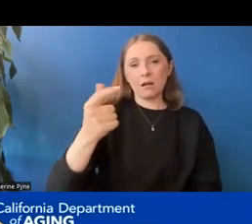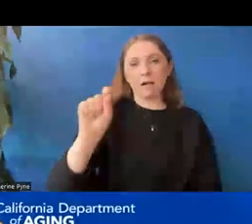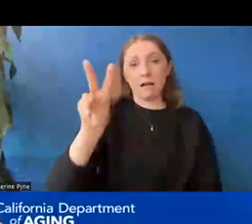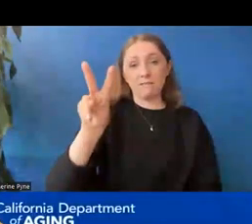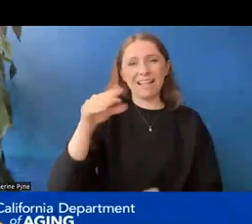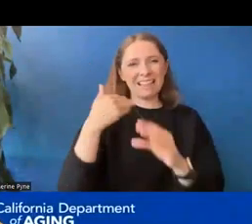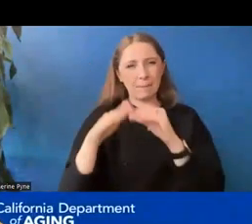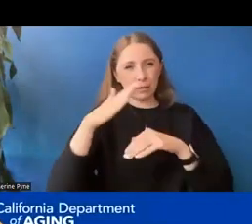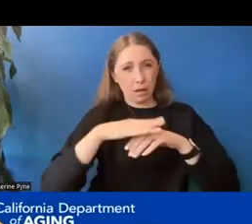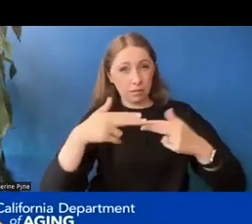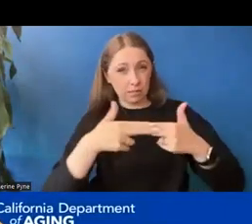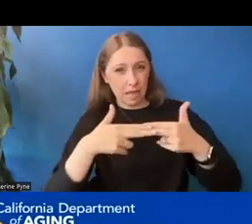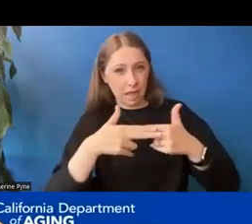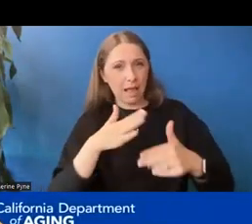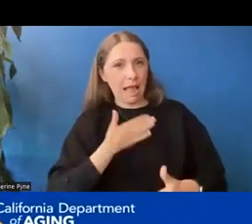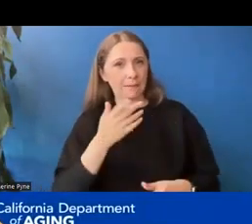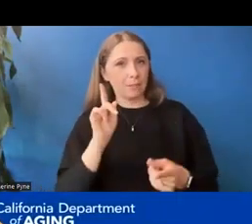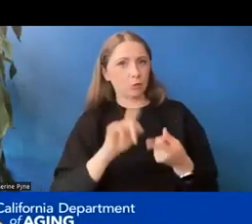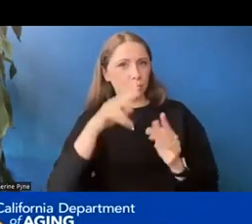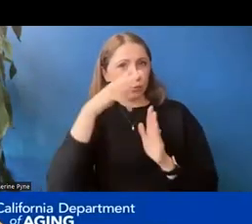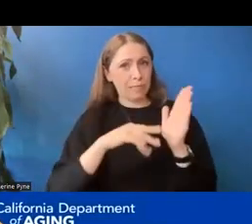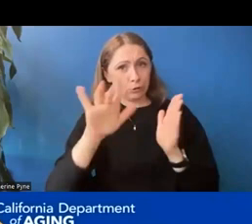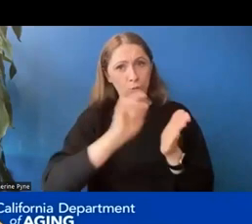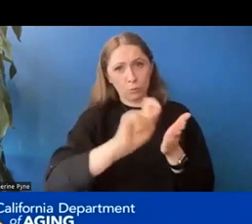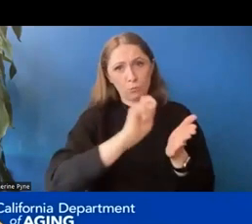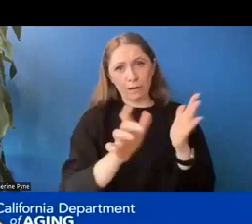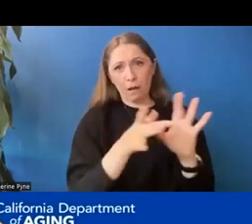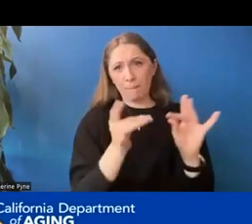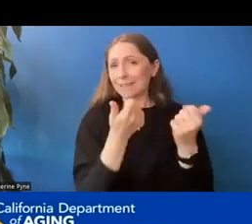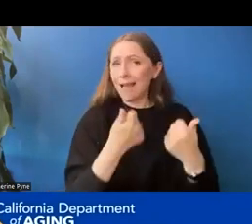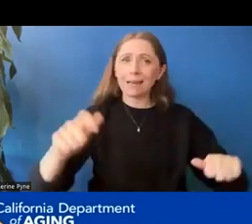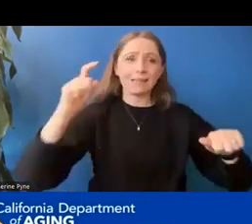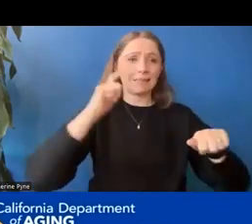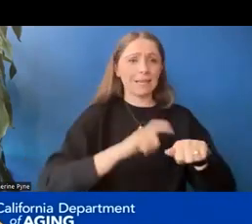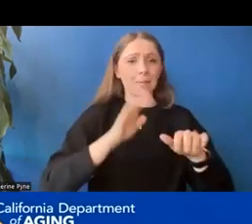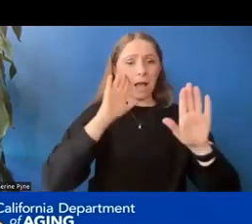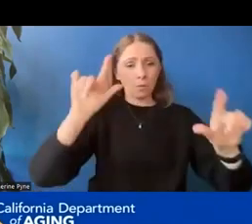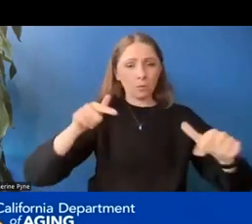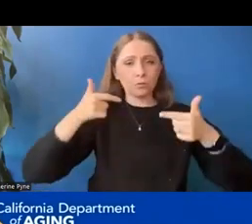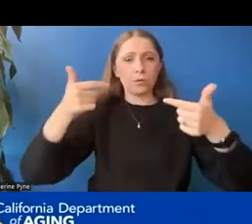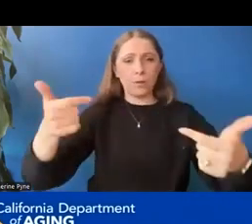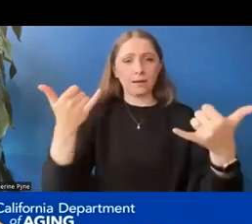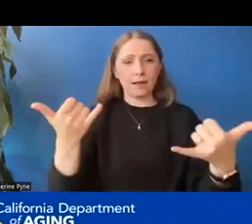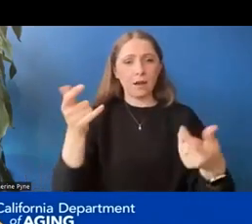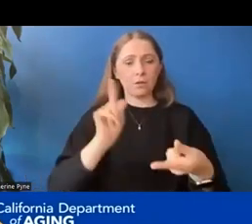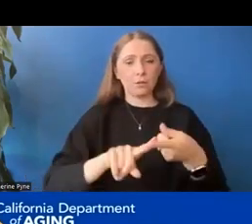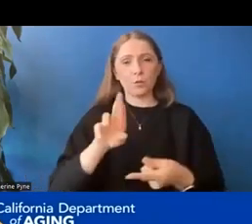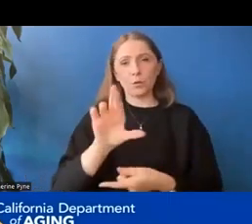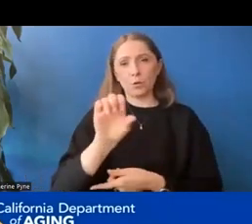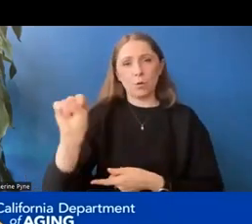aging.ca.gov. Happy to take your written comments at any time. I'm going to turn it back to